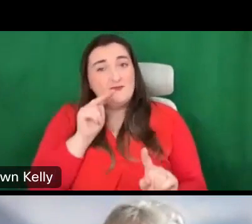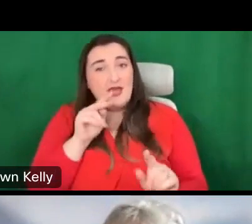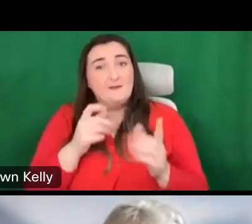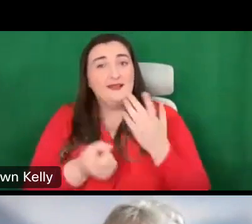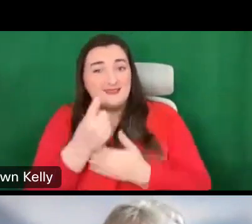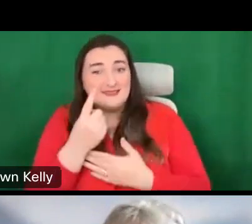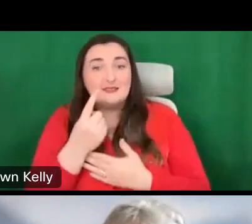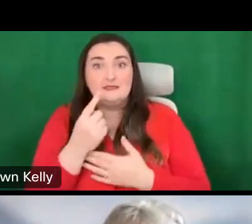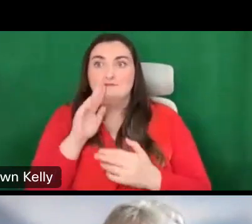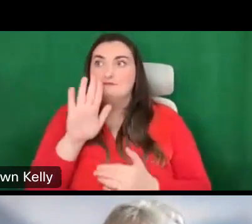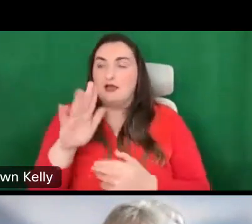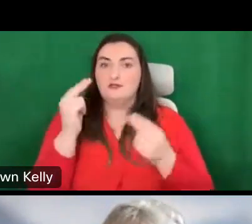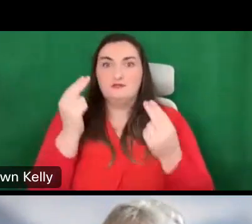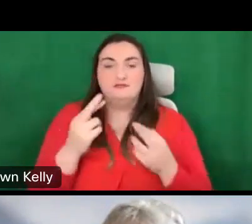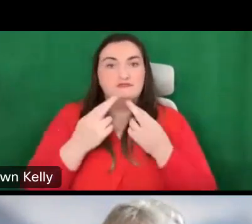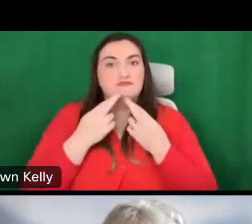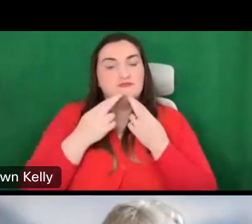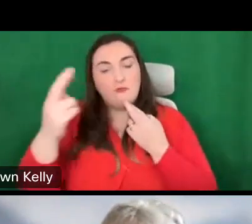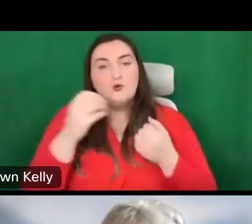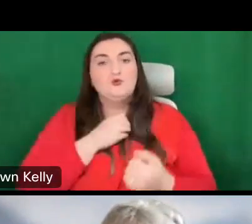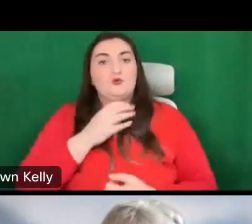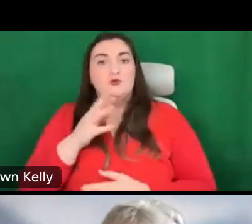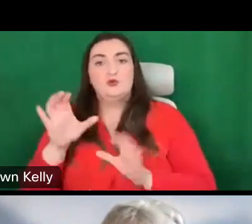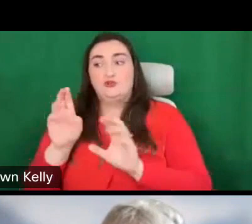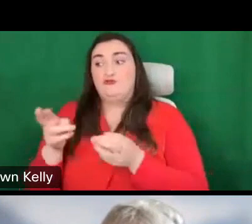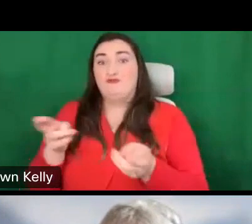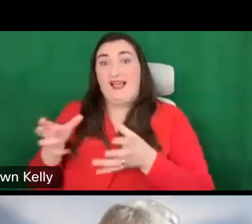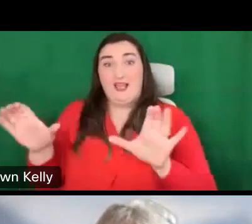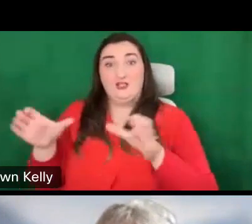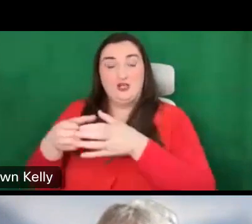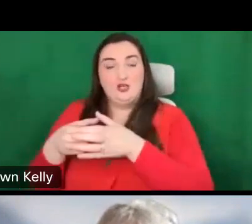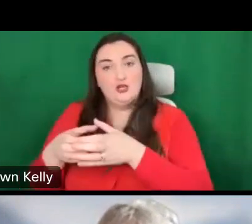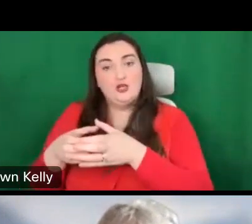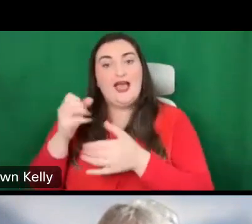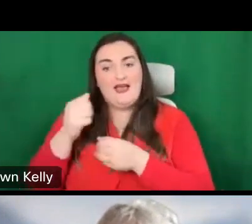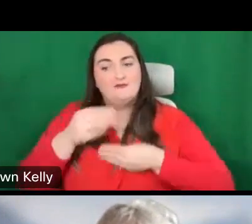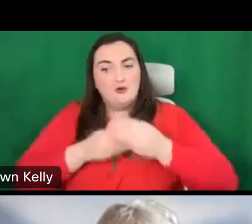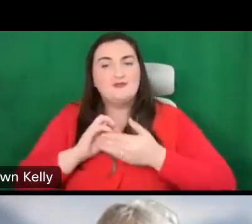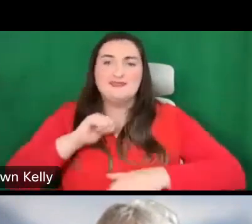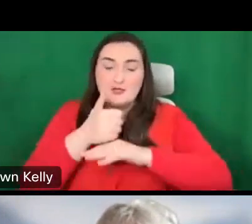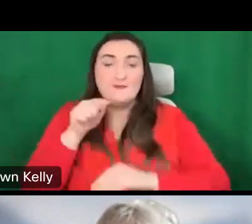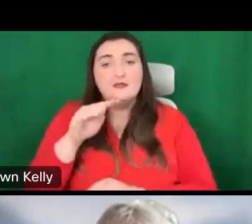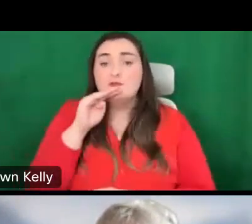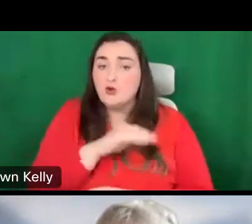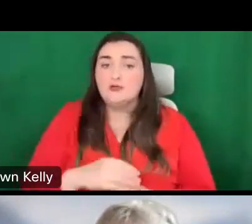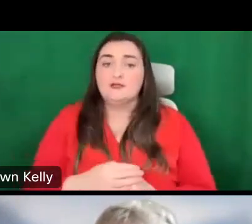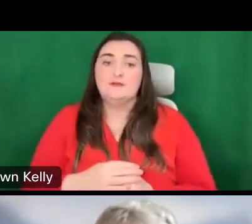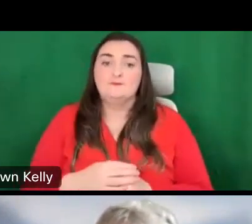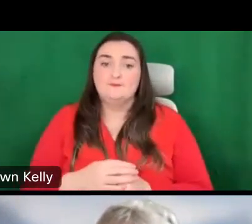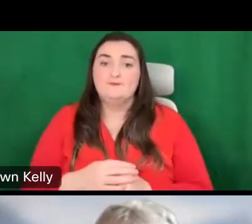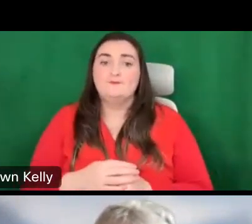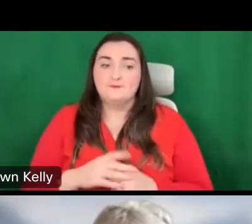report it to the regulator, making sure that we have those processes in place. and the